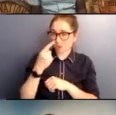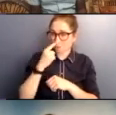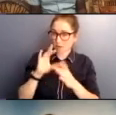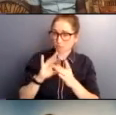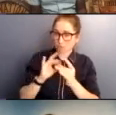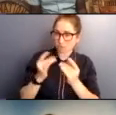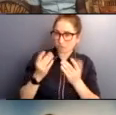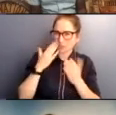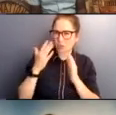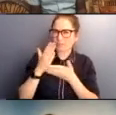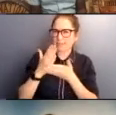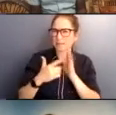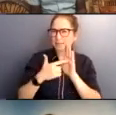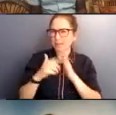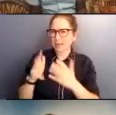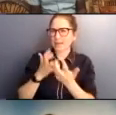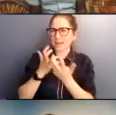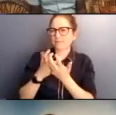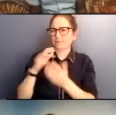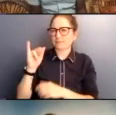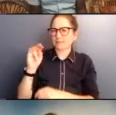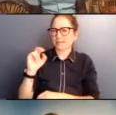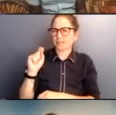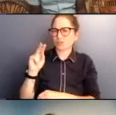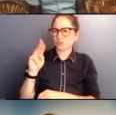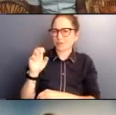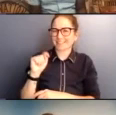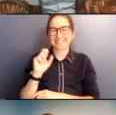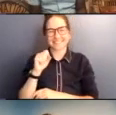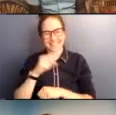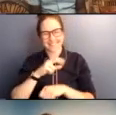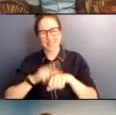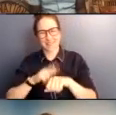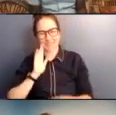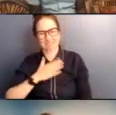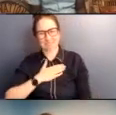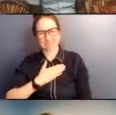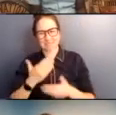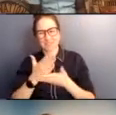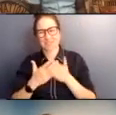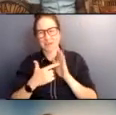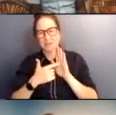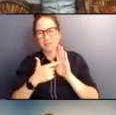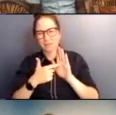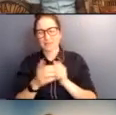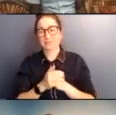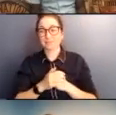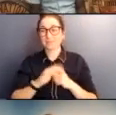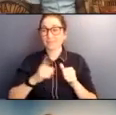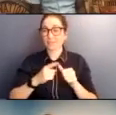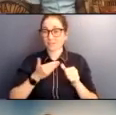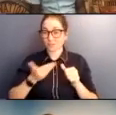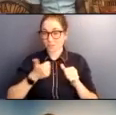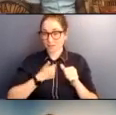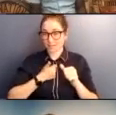are examples of adaptive instruments? Yes, Jody, I'd be happy to show some examples. First, I'd like to introduce